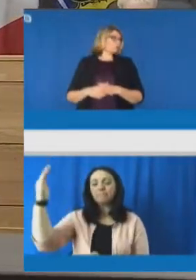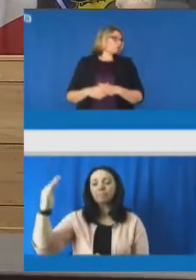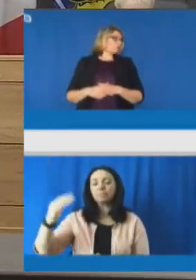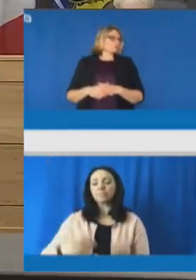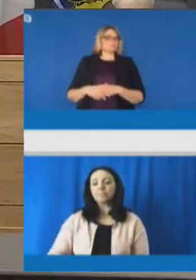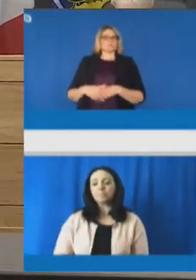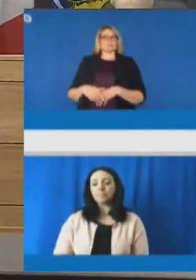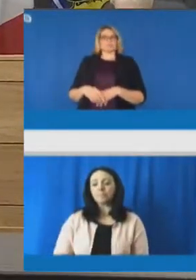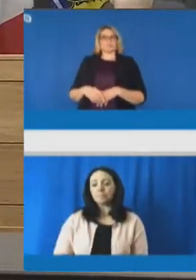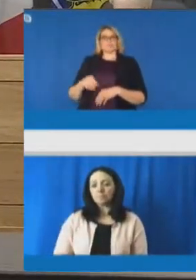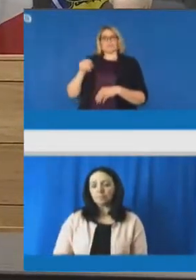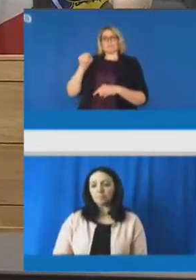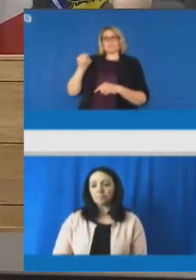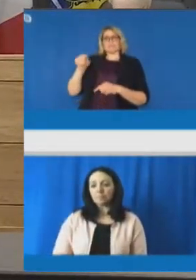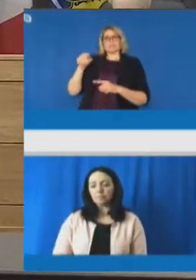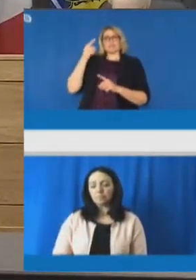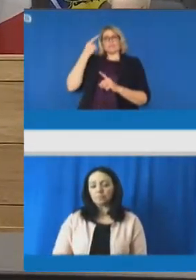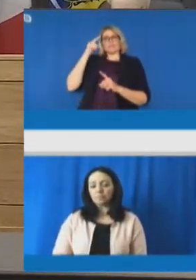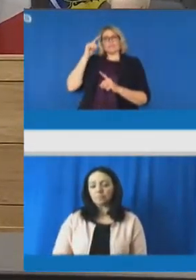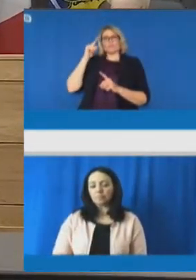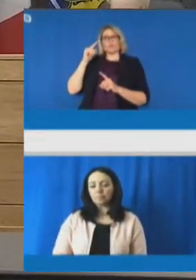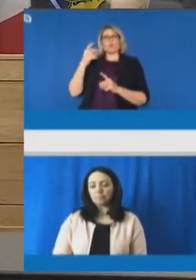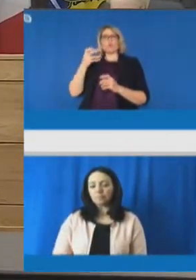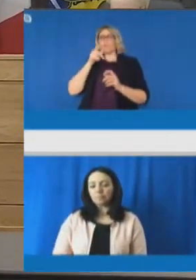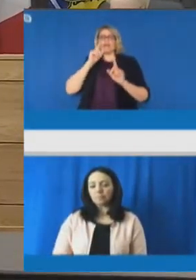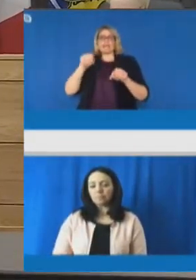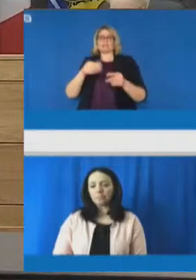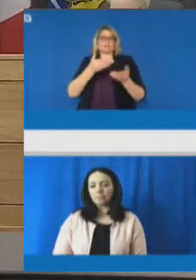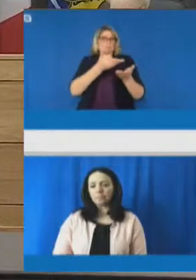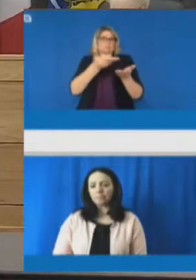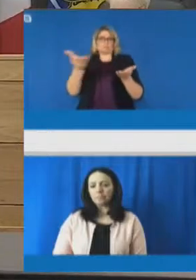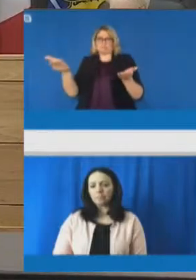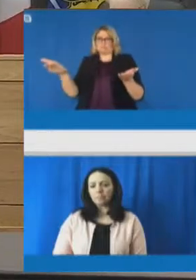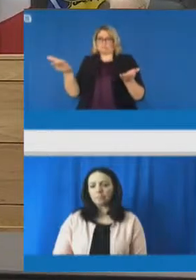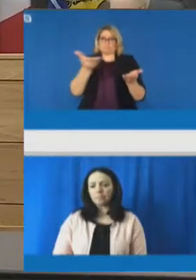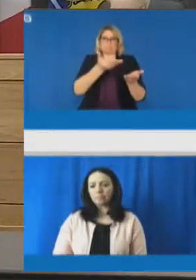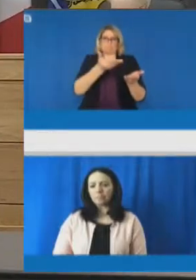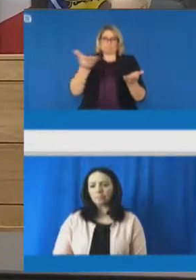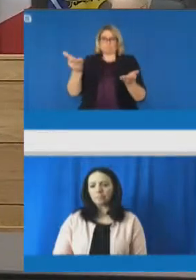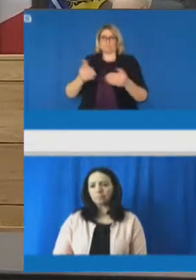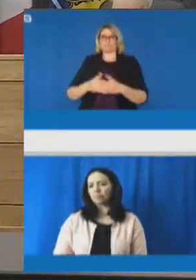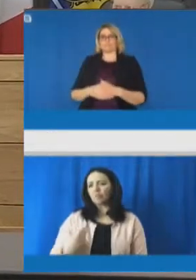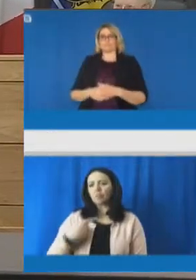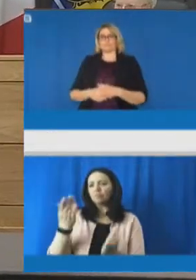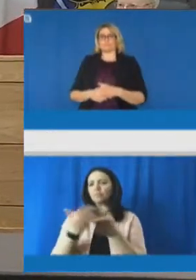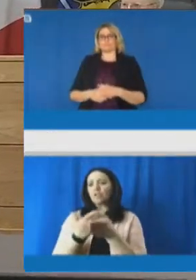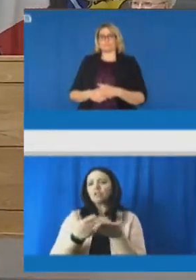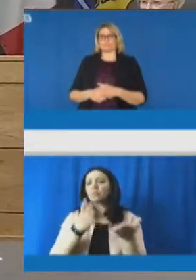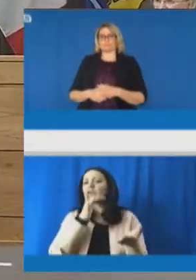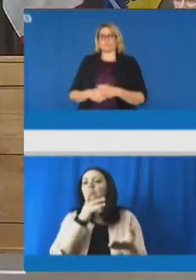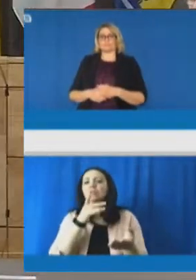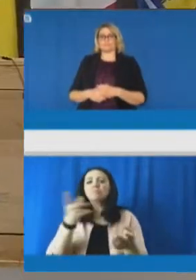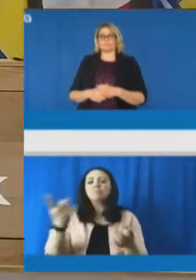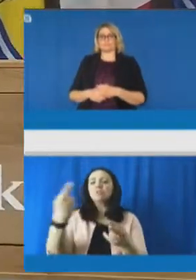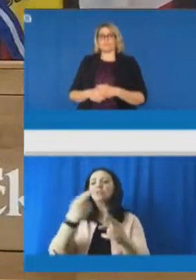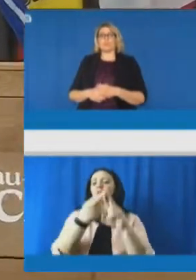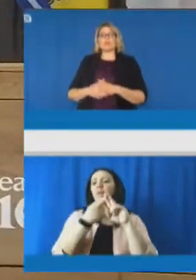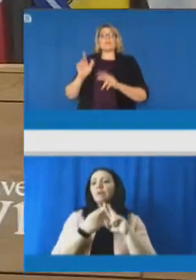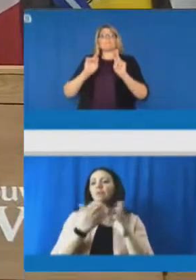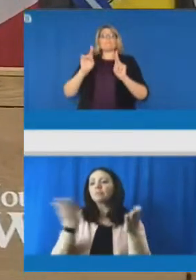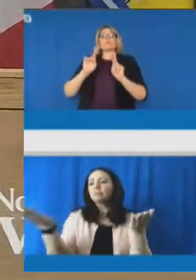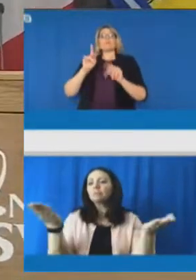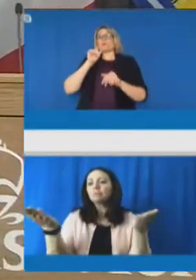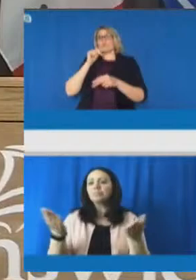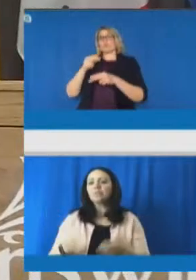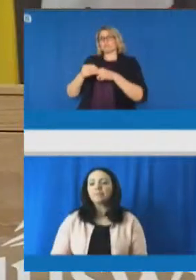last spring. So I'm curious around the decision to not have them included in